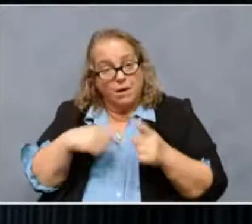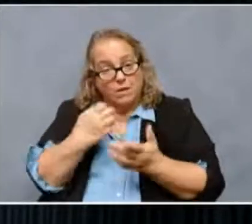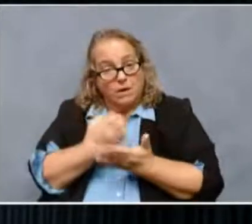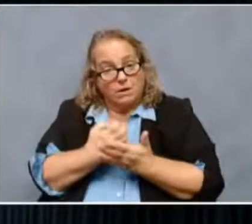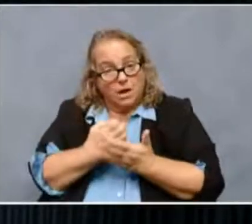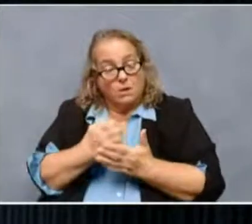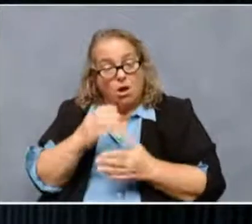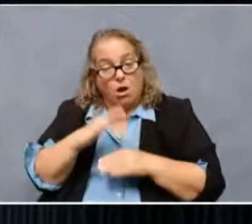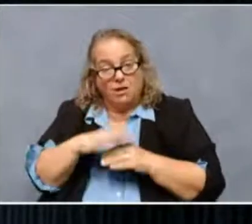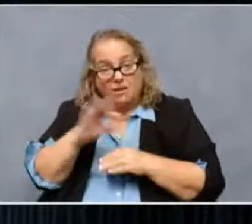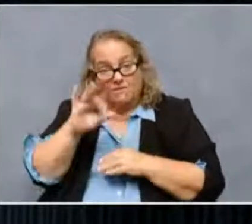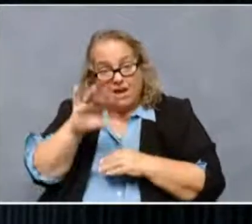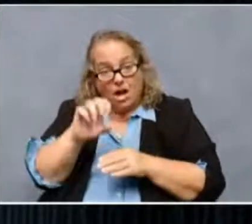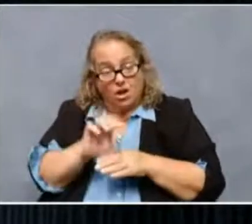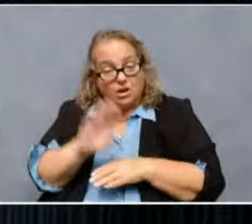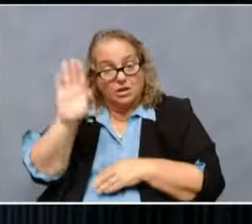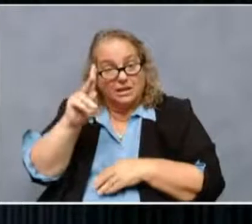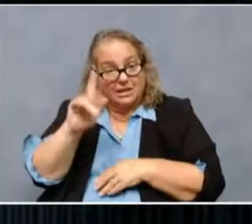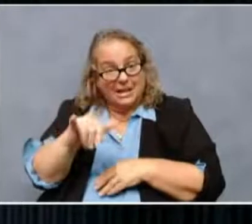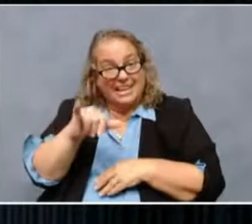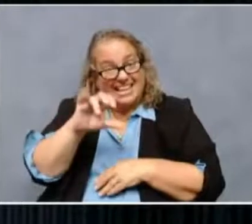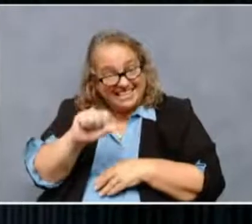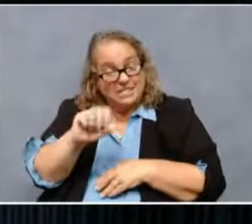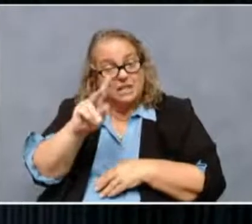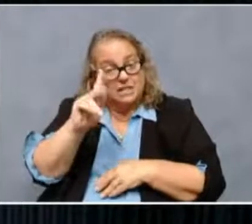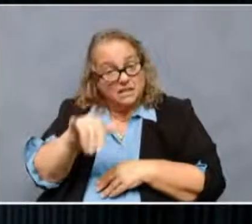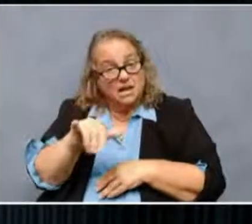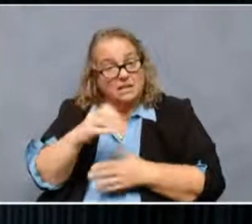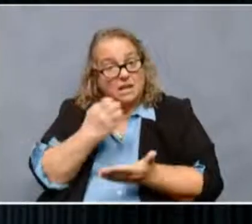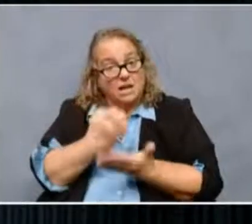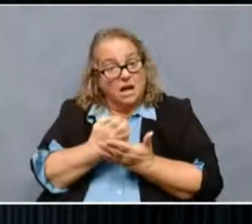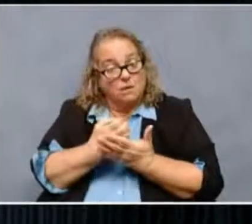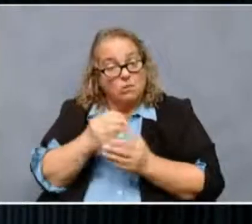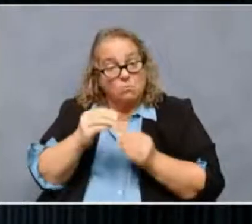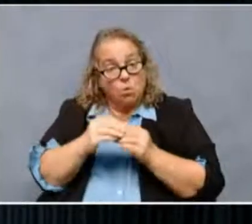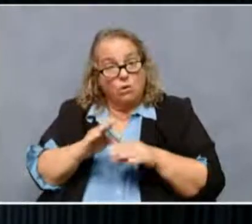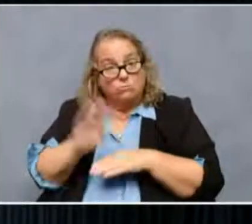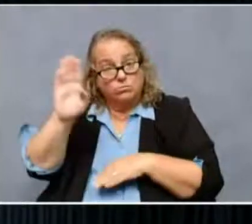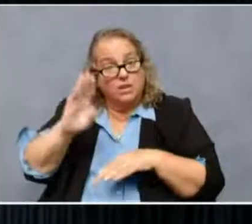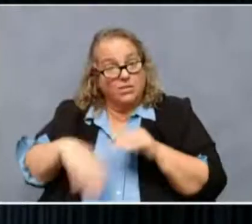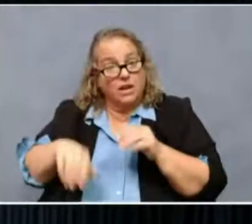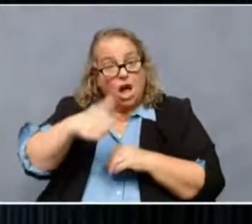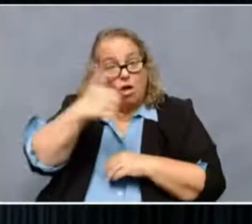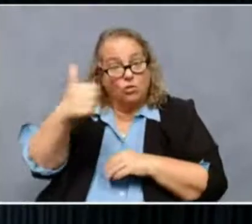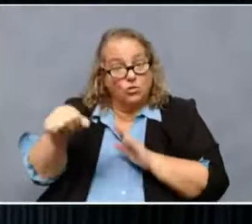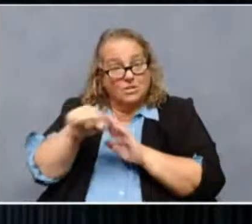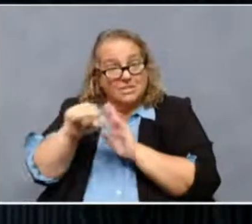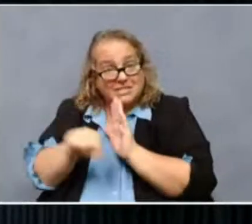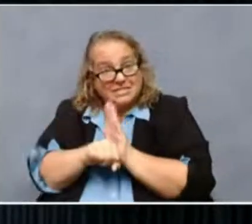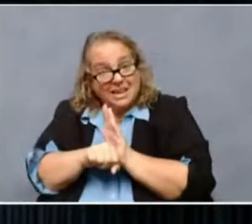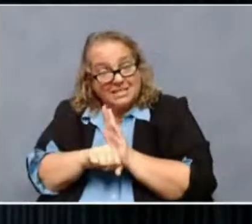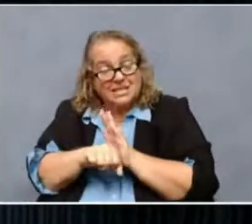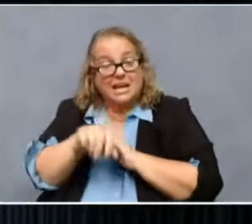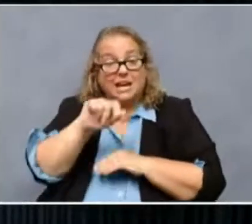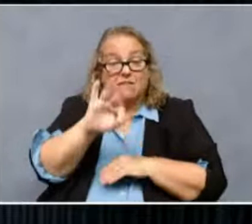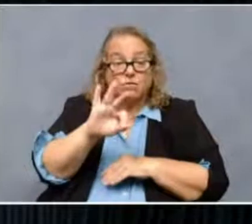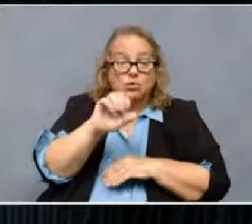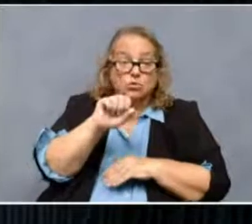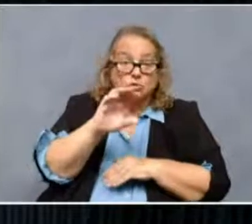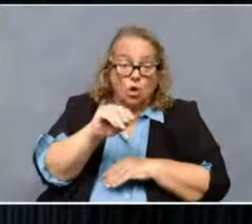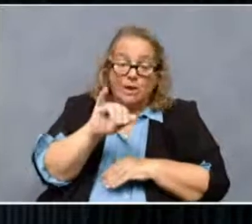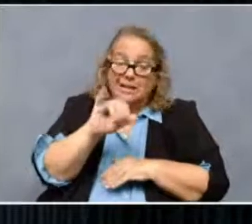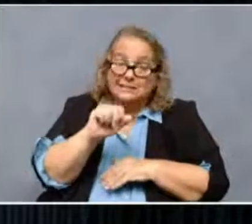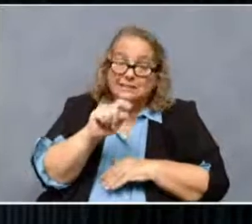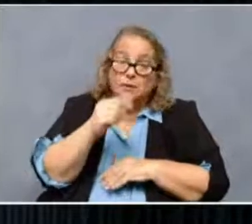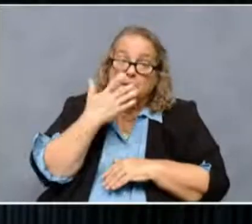in Kentucky. Is Kentucky's economy more on fire than other states? And if so, is it because of our